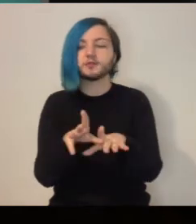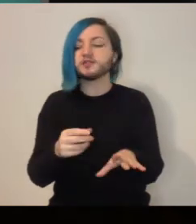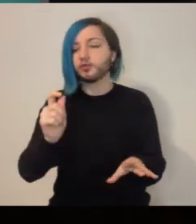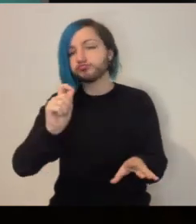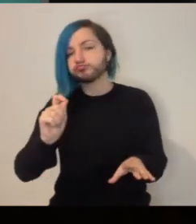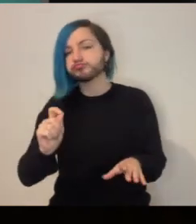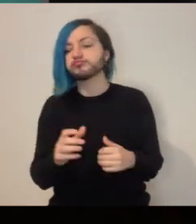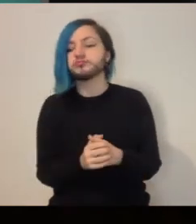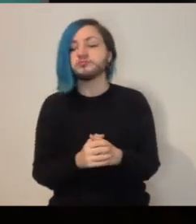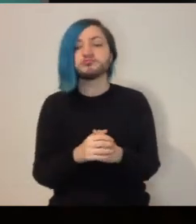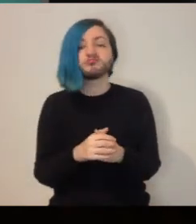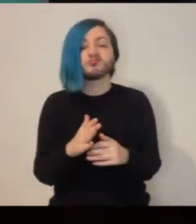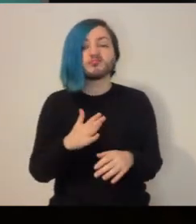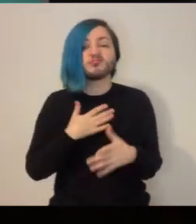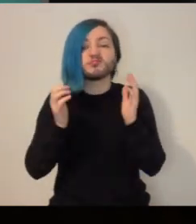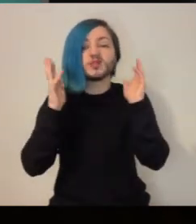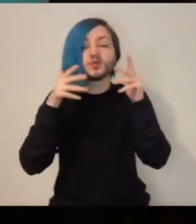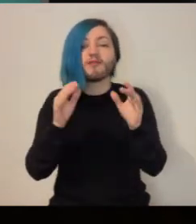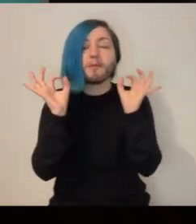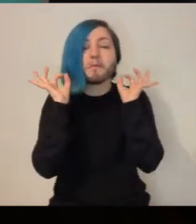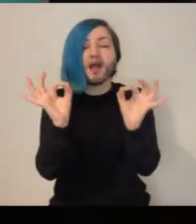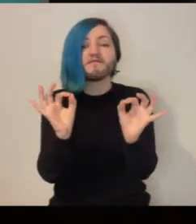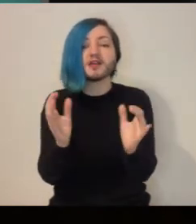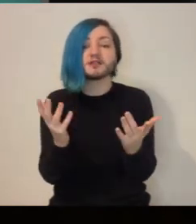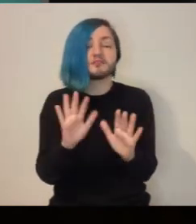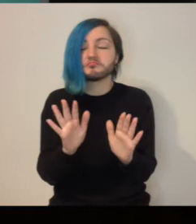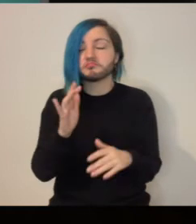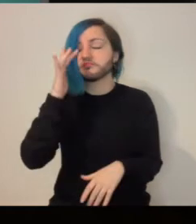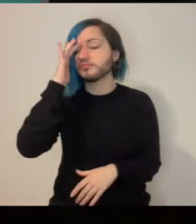in. I'm not going to worry too much about accuracy right now.